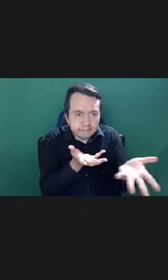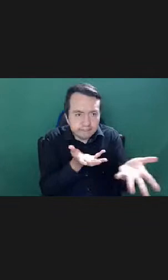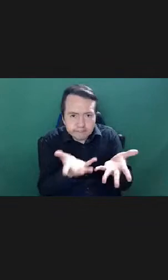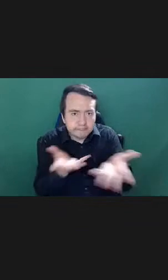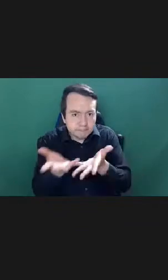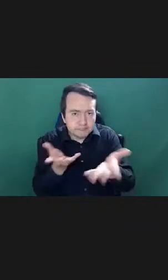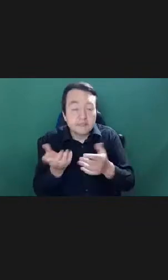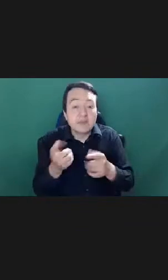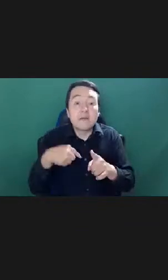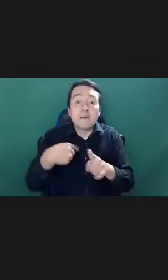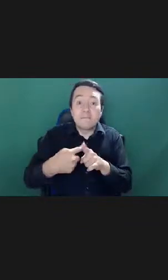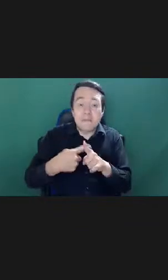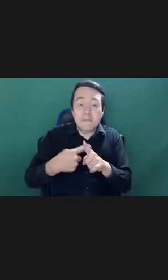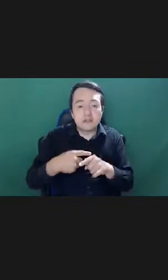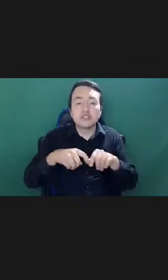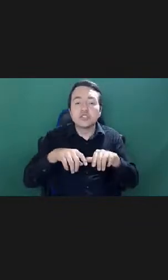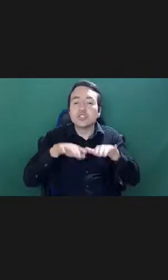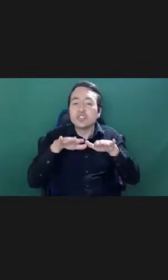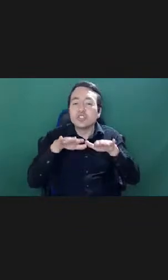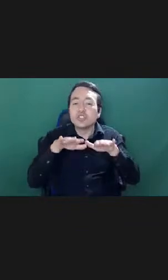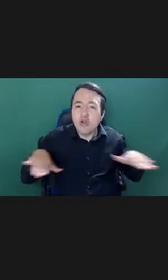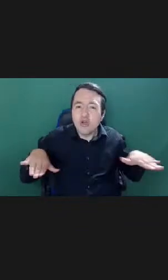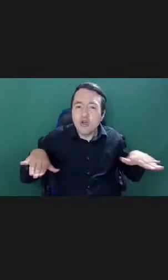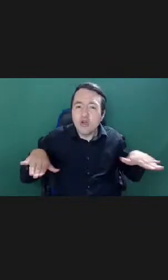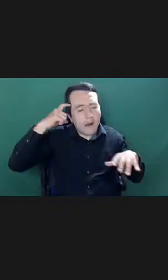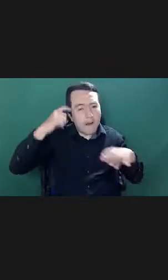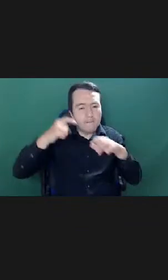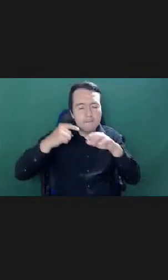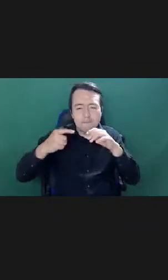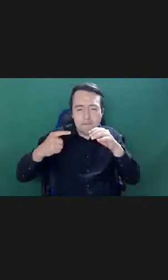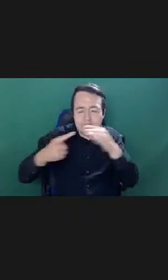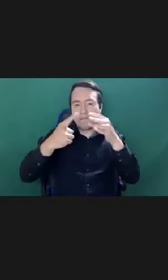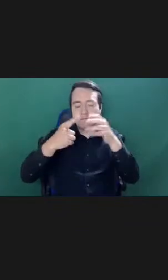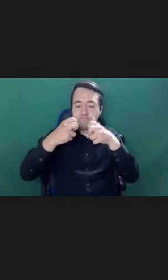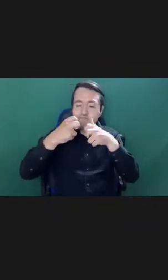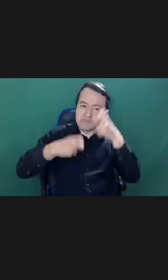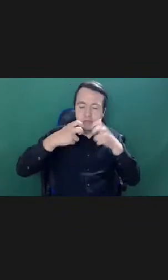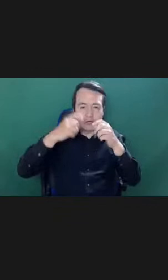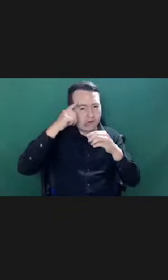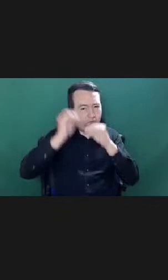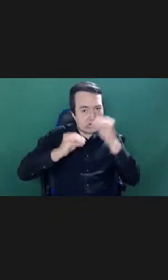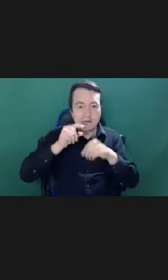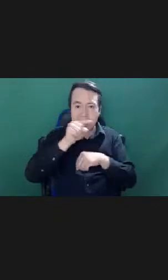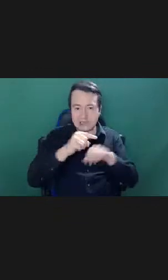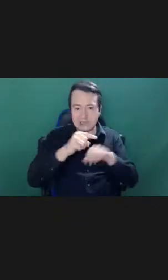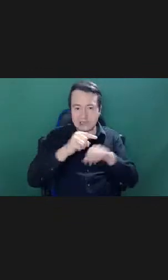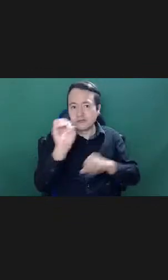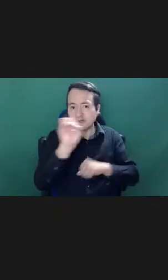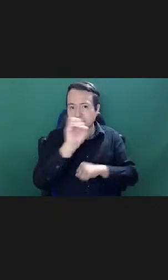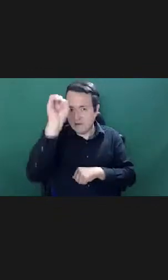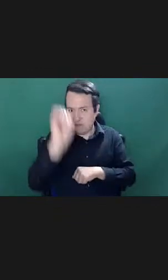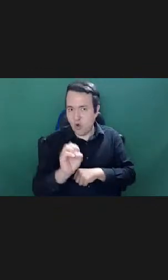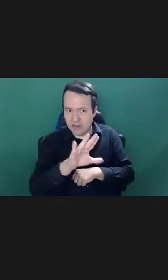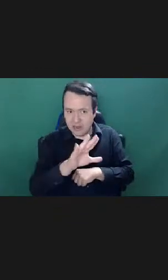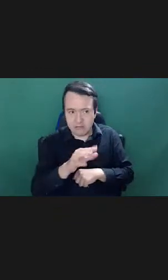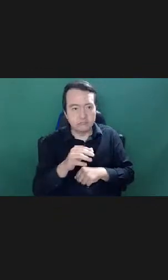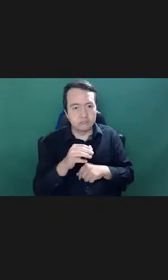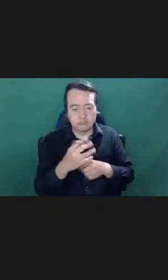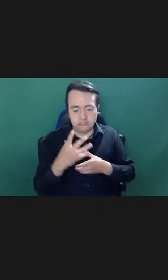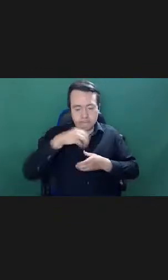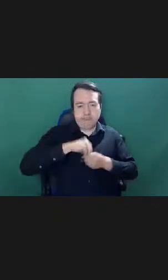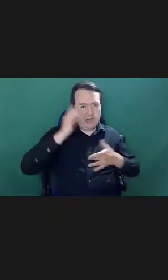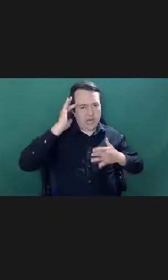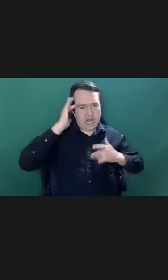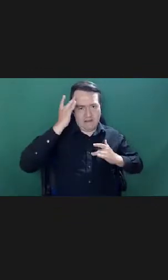60% of the burden is due to non-communicable diseases other than mental health conditions, about 20% is due to mental health conditions, and